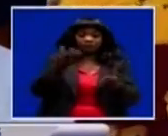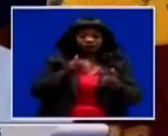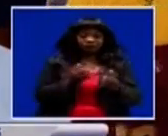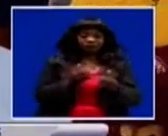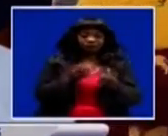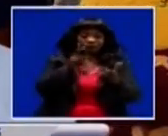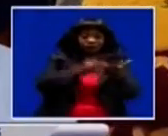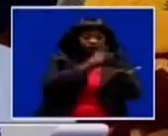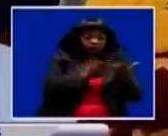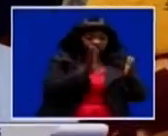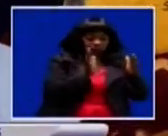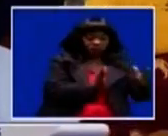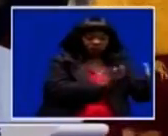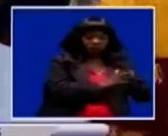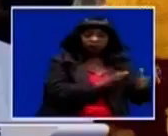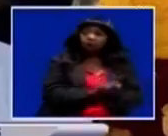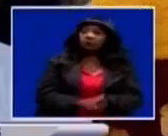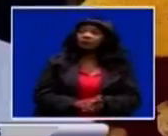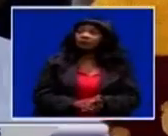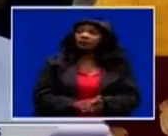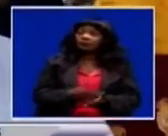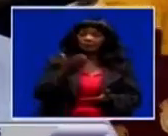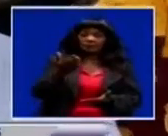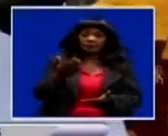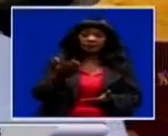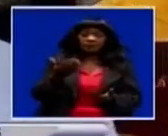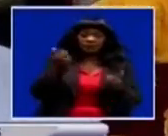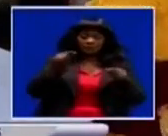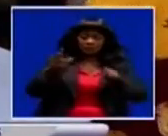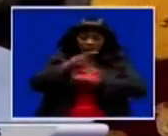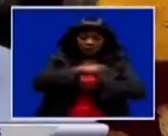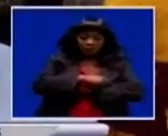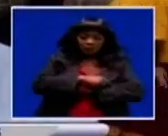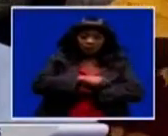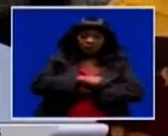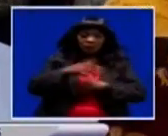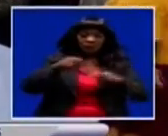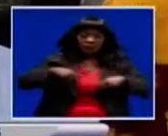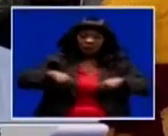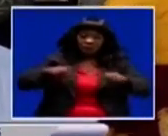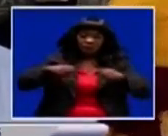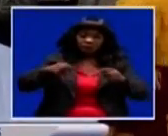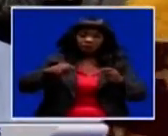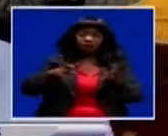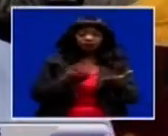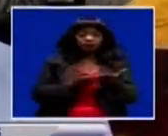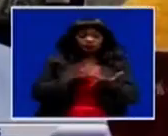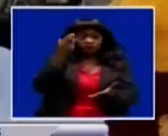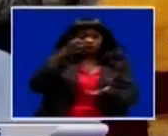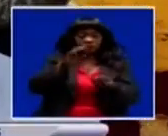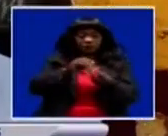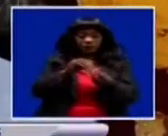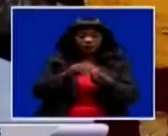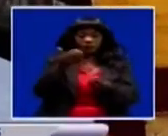in the fundraising walk, is specifically to raise funds for our MPs, the ones singing behind me. These are